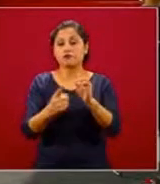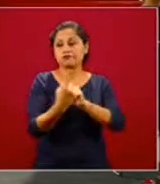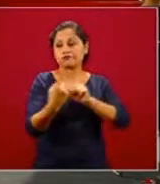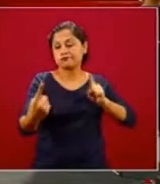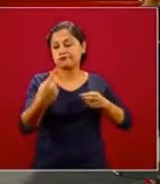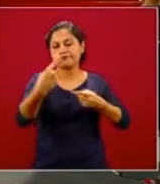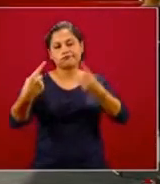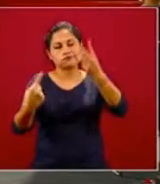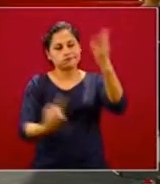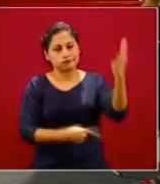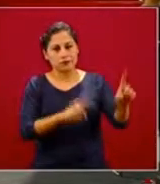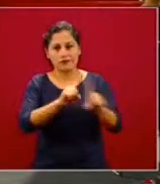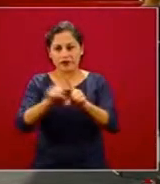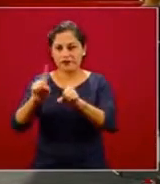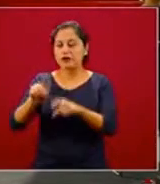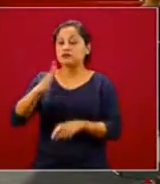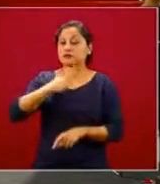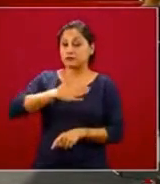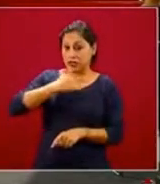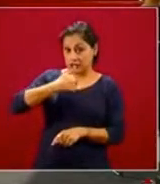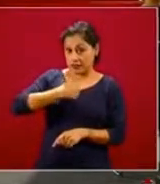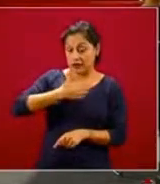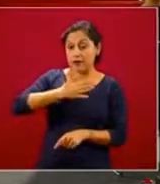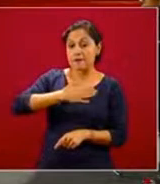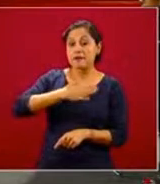social distancing, etc.